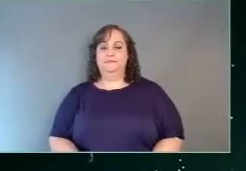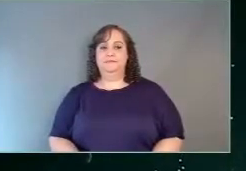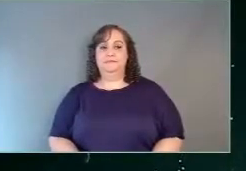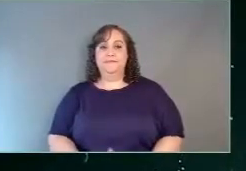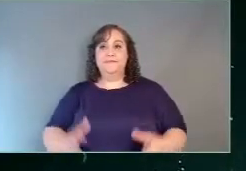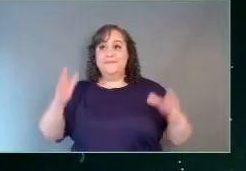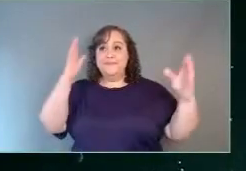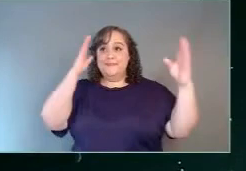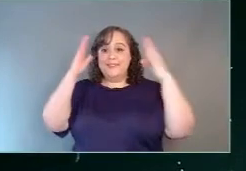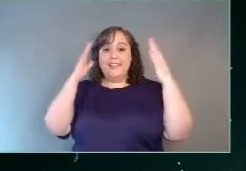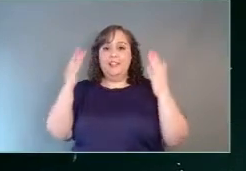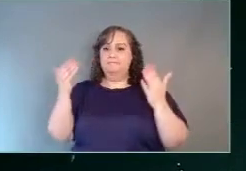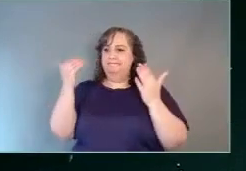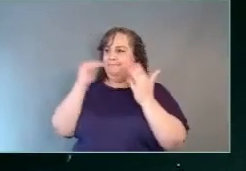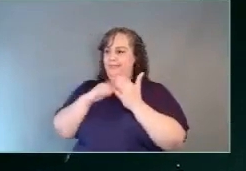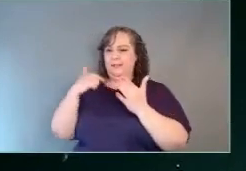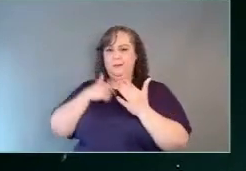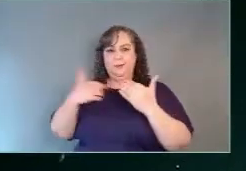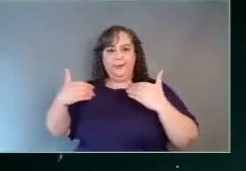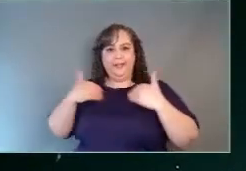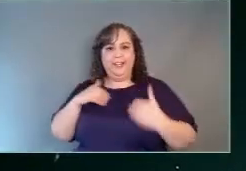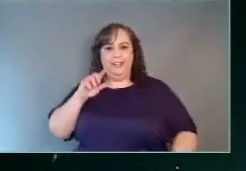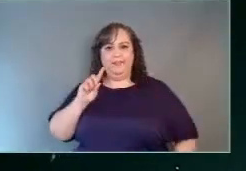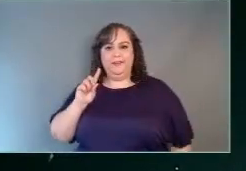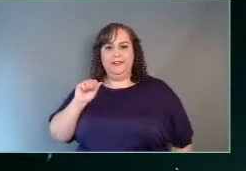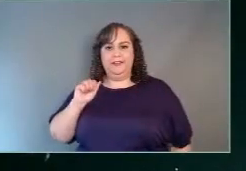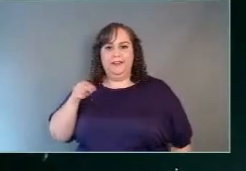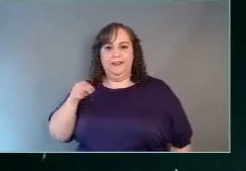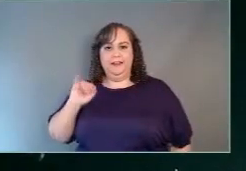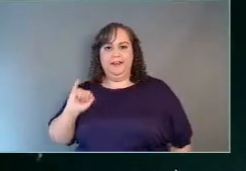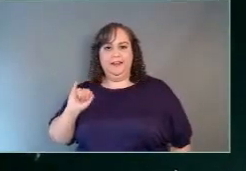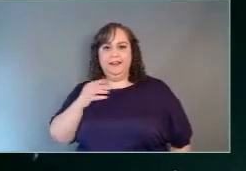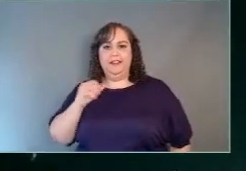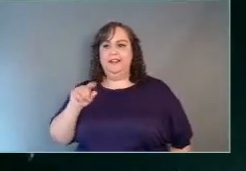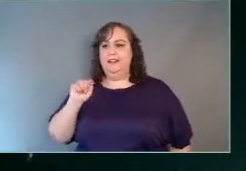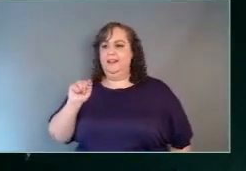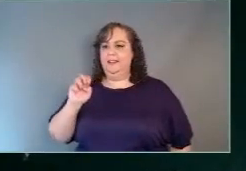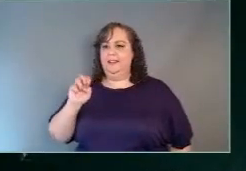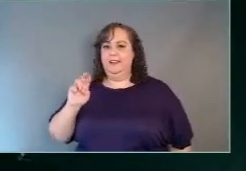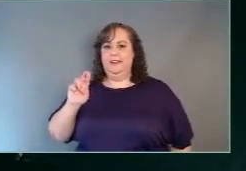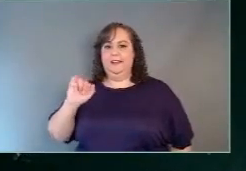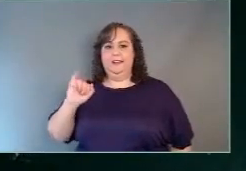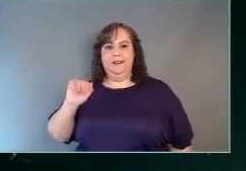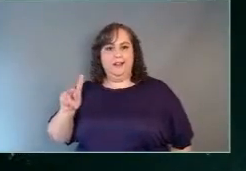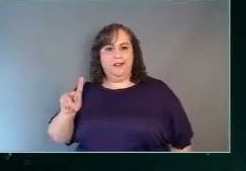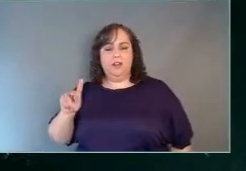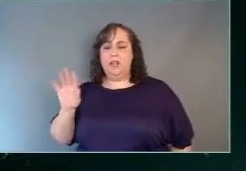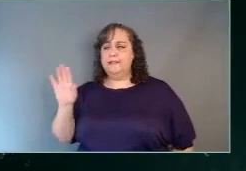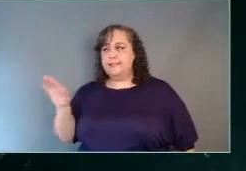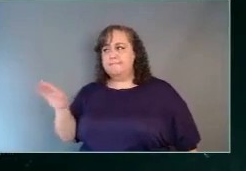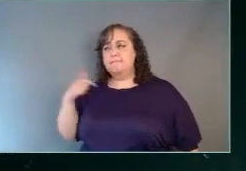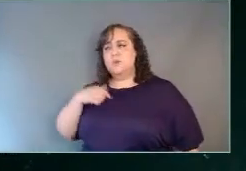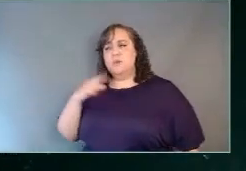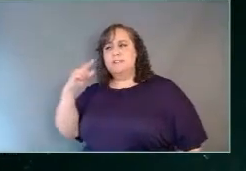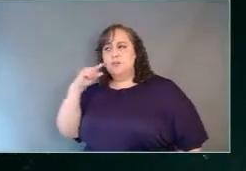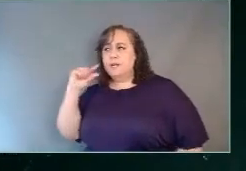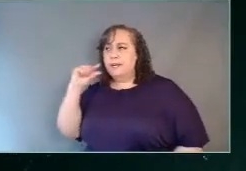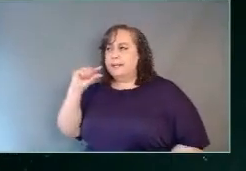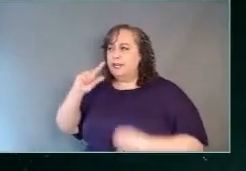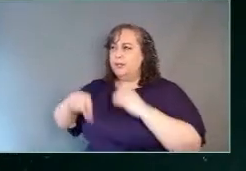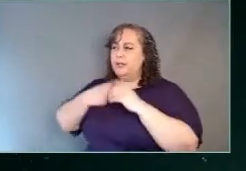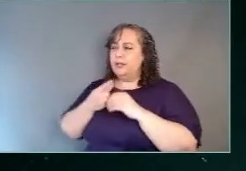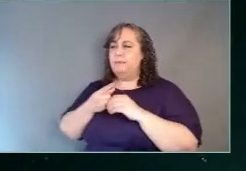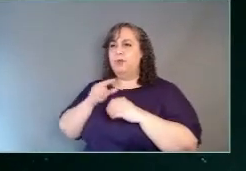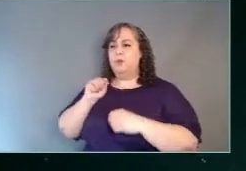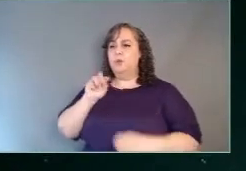Hi, we're joined again with Danny and Tarek. We've heard a little bit about the Trojan asteroids that the NASA